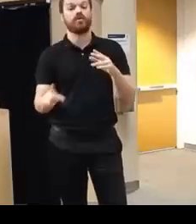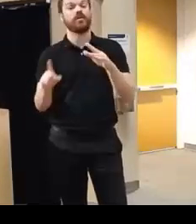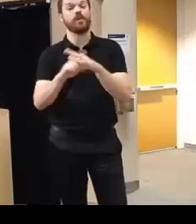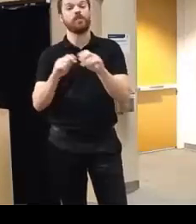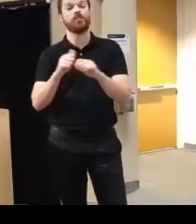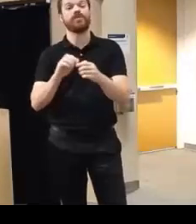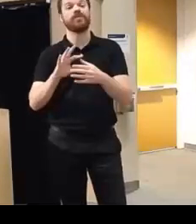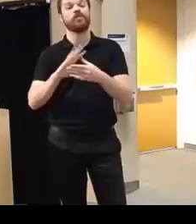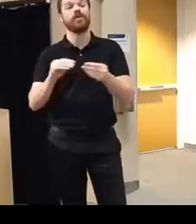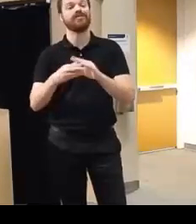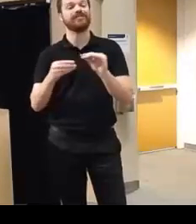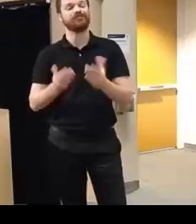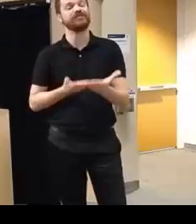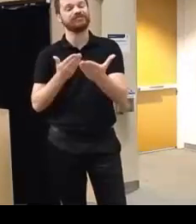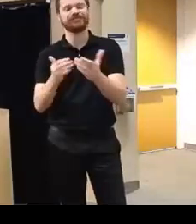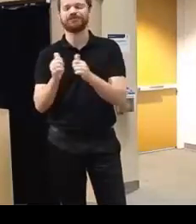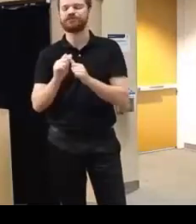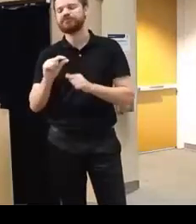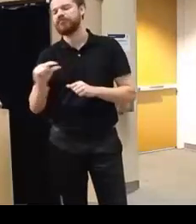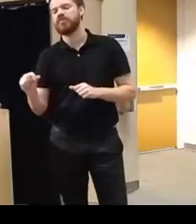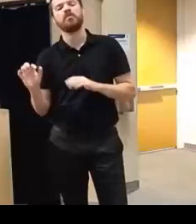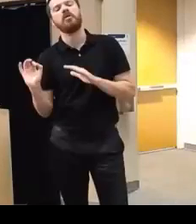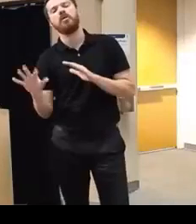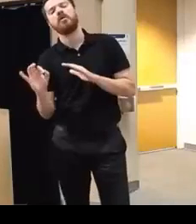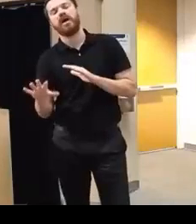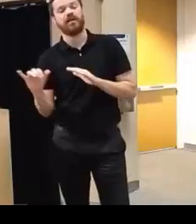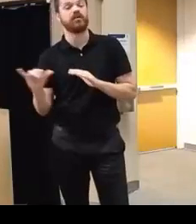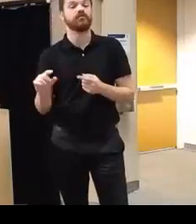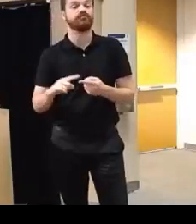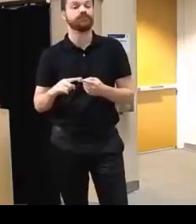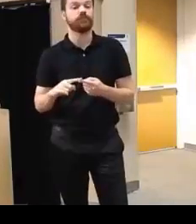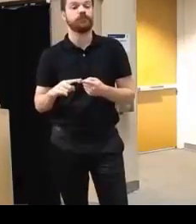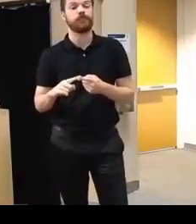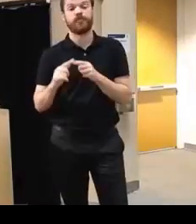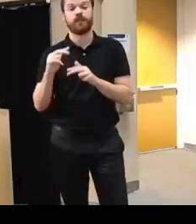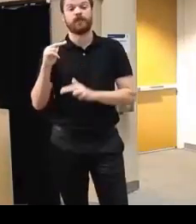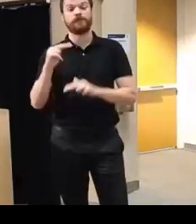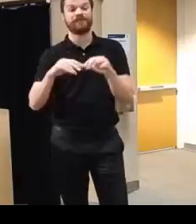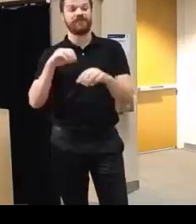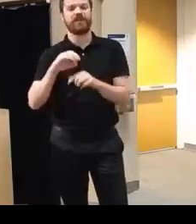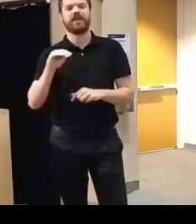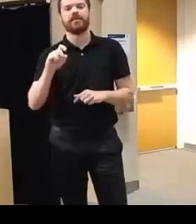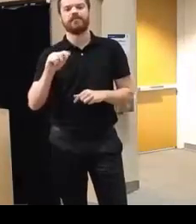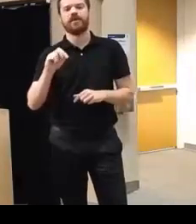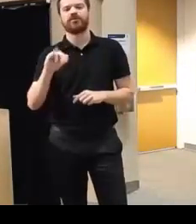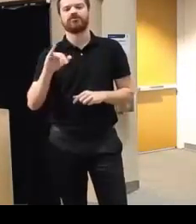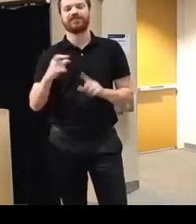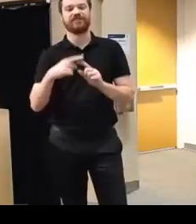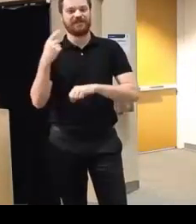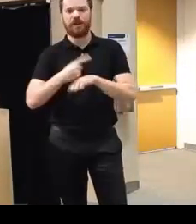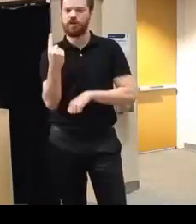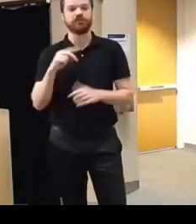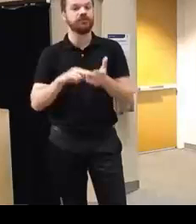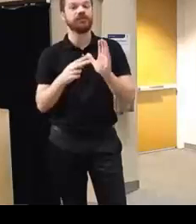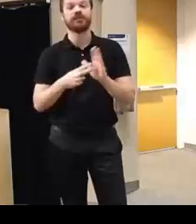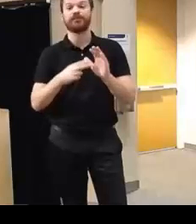qualitative recommendations in those little sides of the survey were things like build in metrics from day one. So again, like as